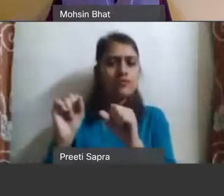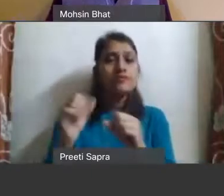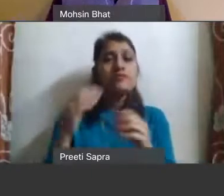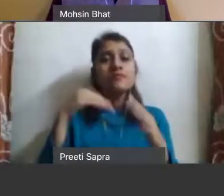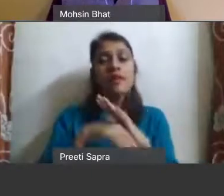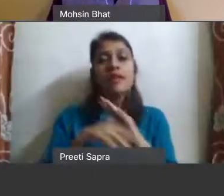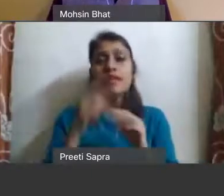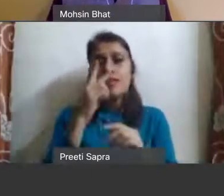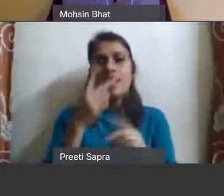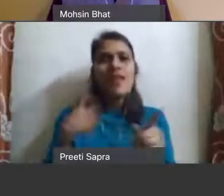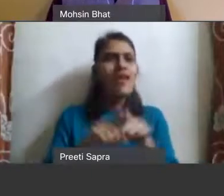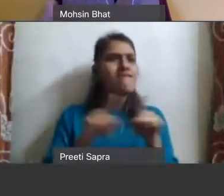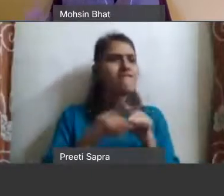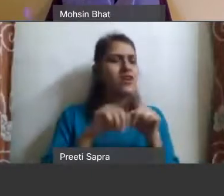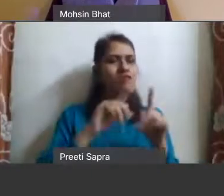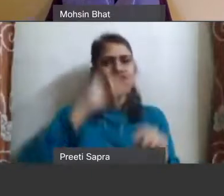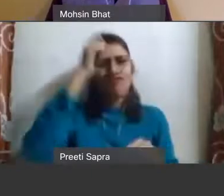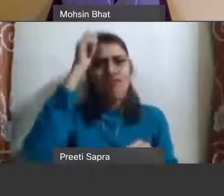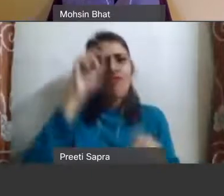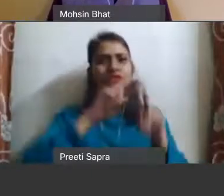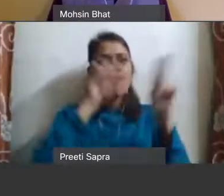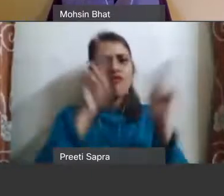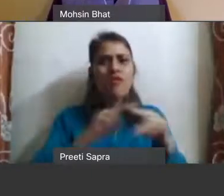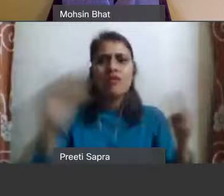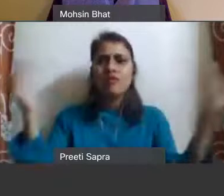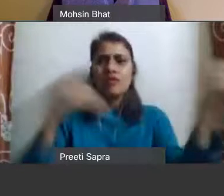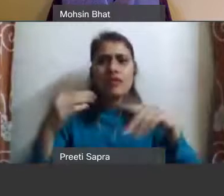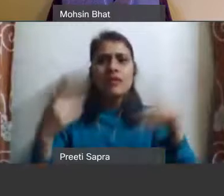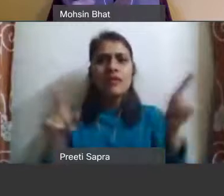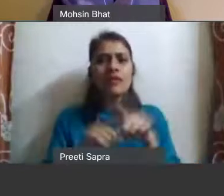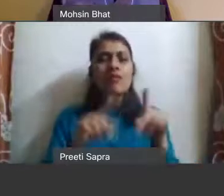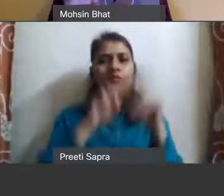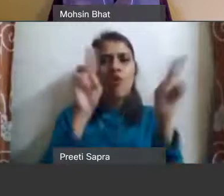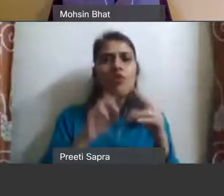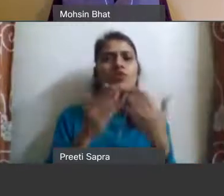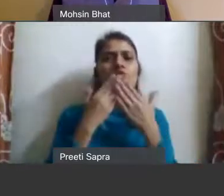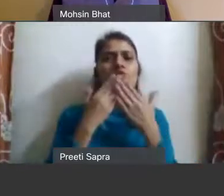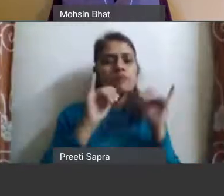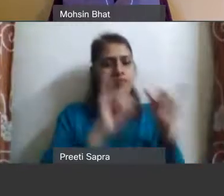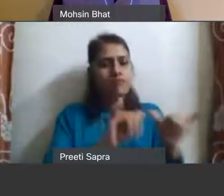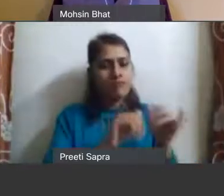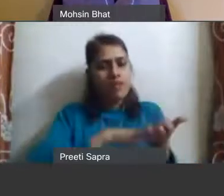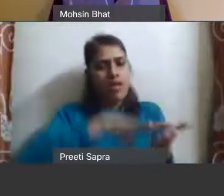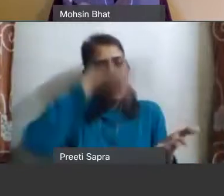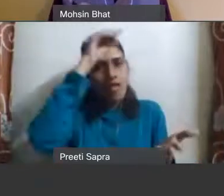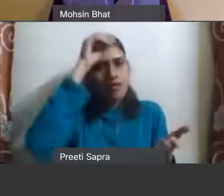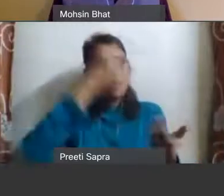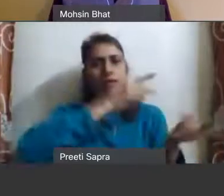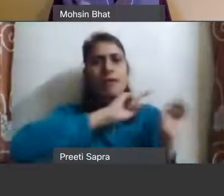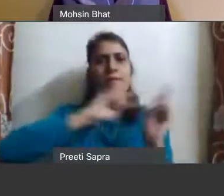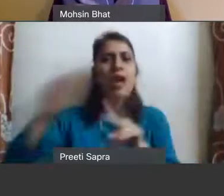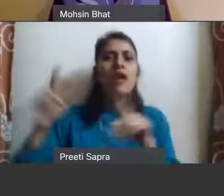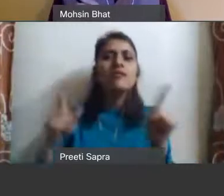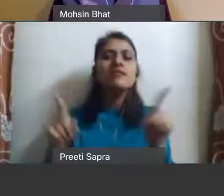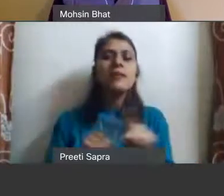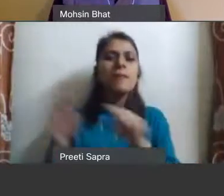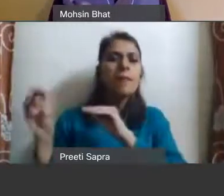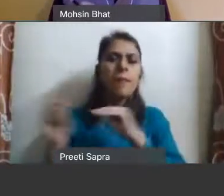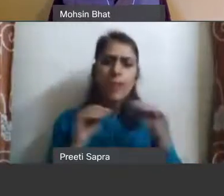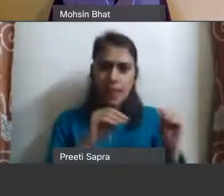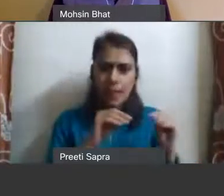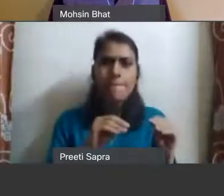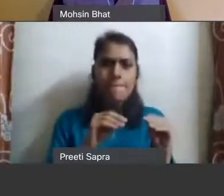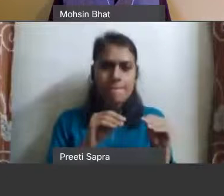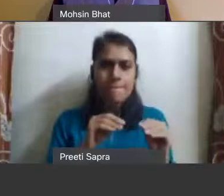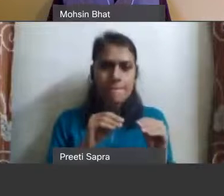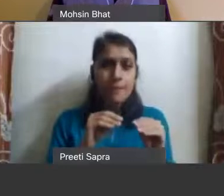enactments like the Foreigners Act, and of course, the famous Foreigners Tribunals. And what essentially this does is that it makes the